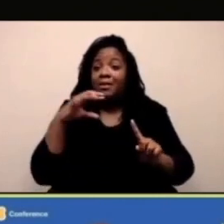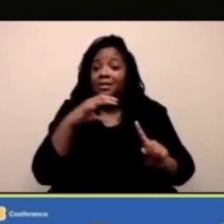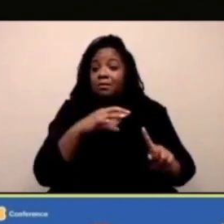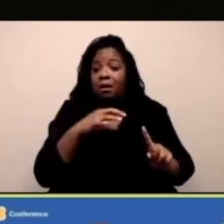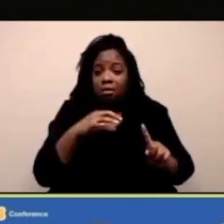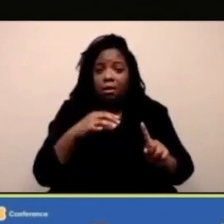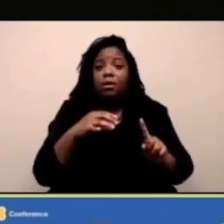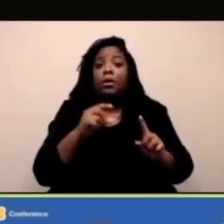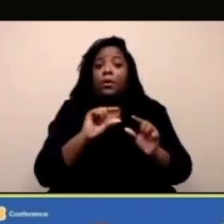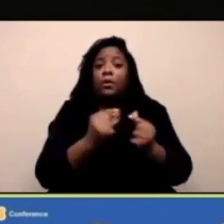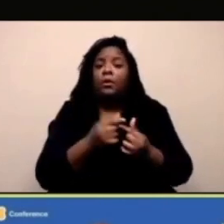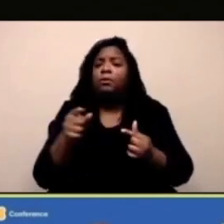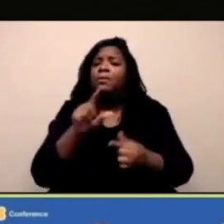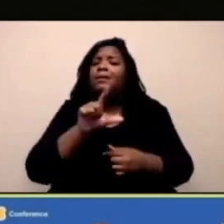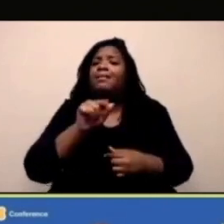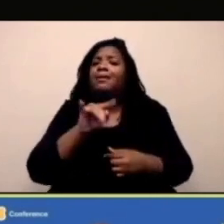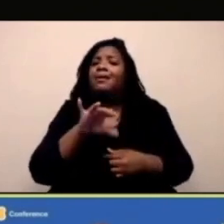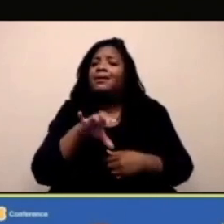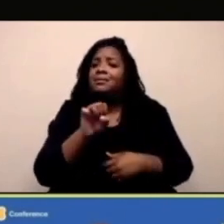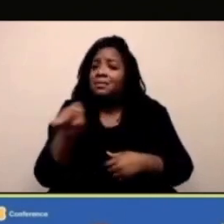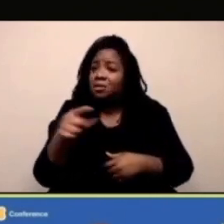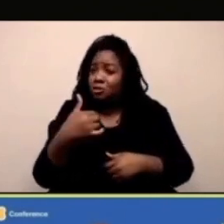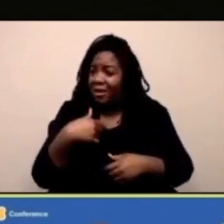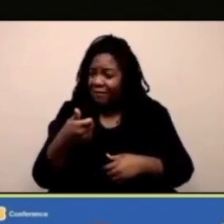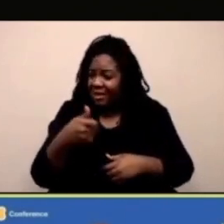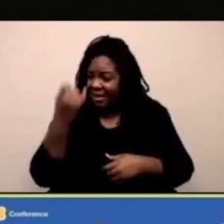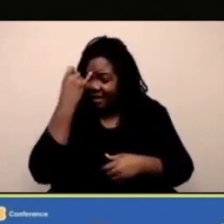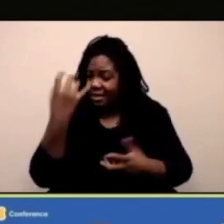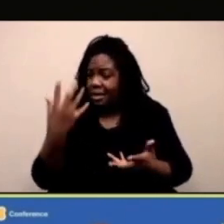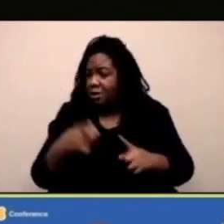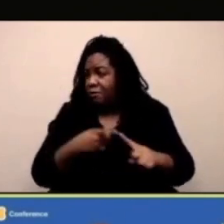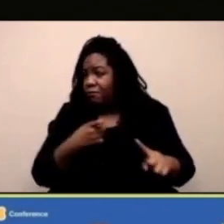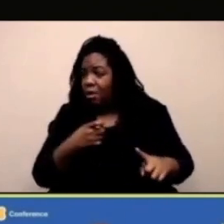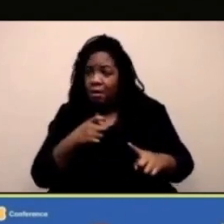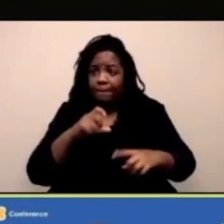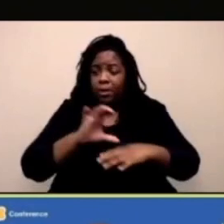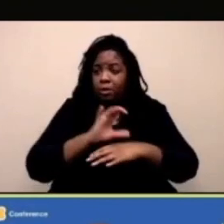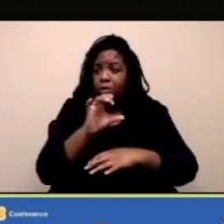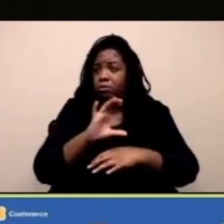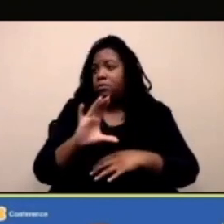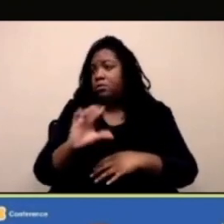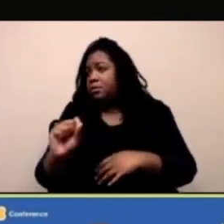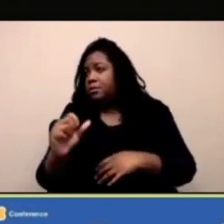how an idea that you might be able to express through computer science?